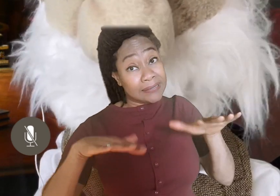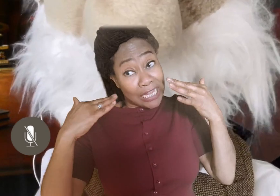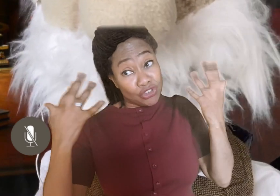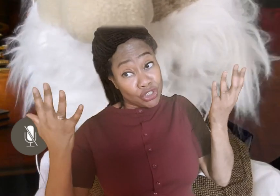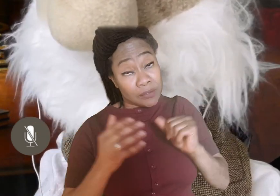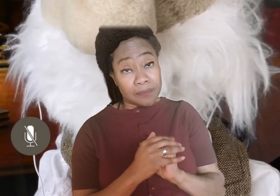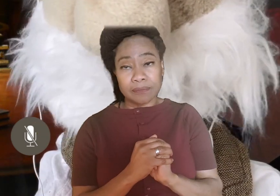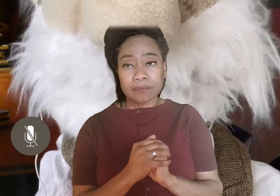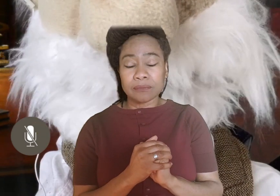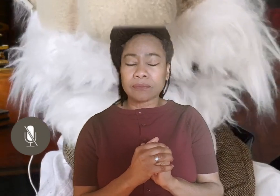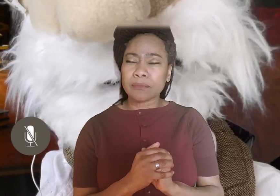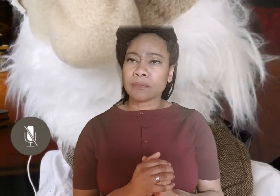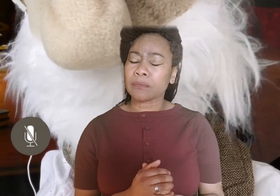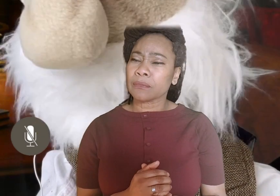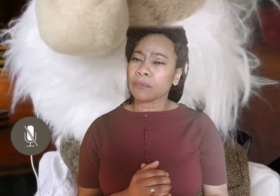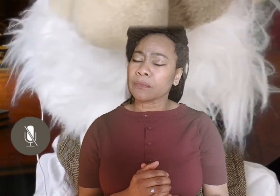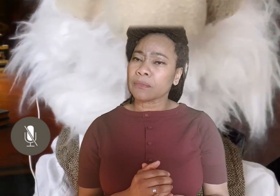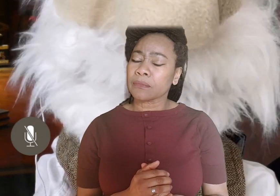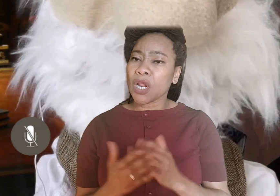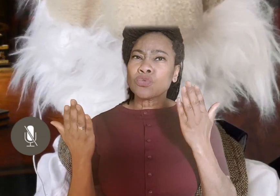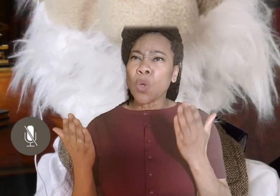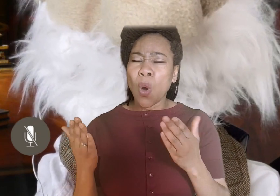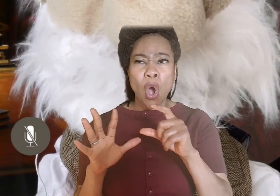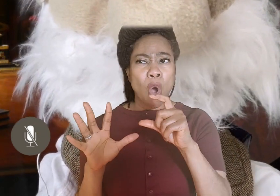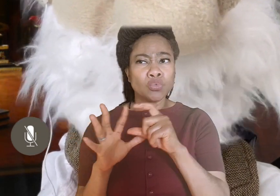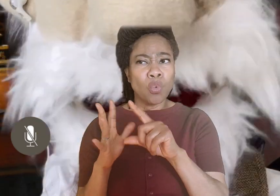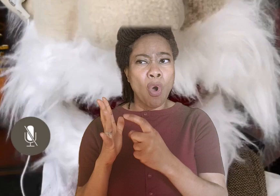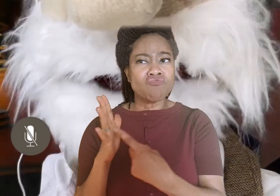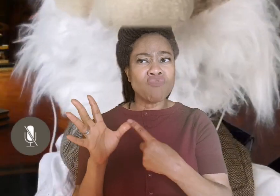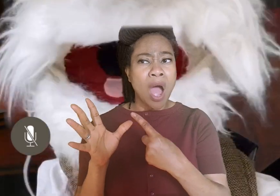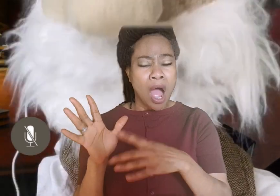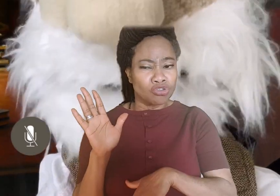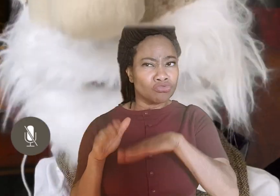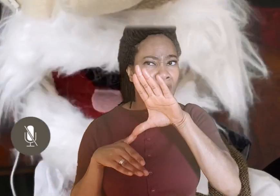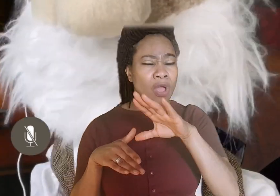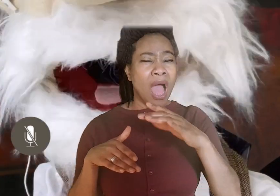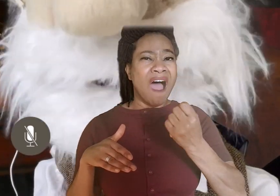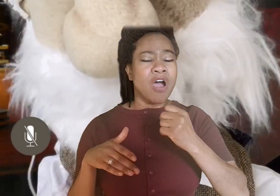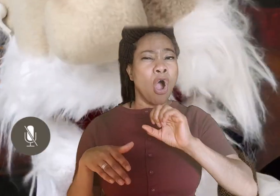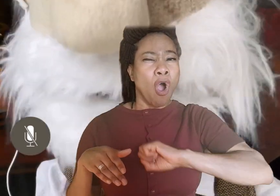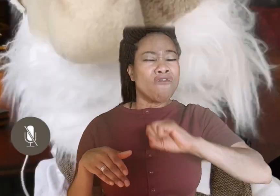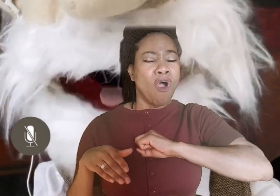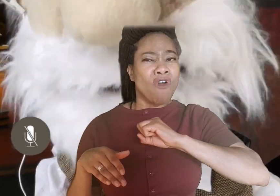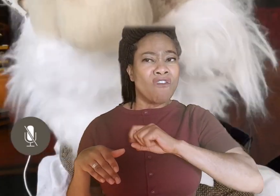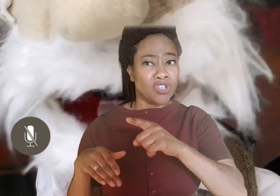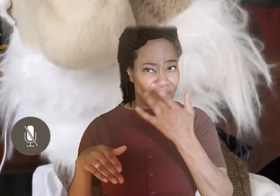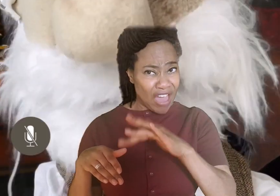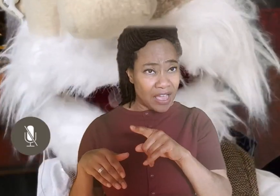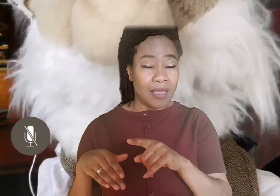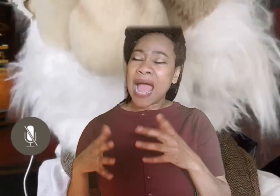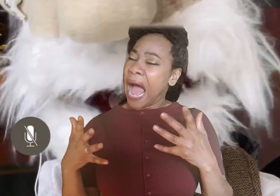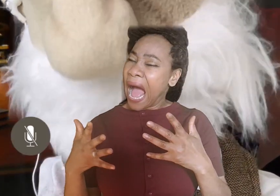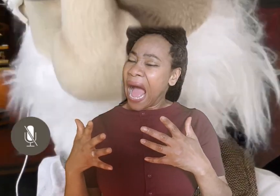So Dora was faking it, including the persistent cough she'd had since childhood. In the hysteric, each individual's